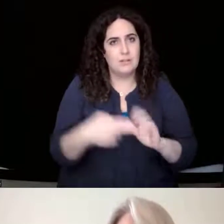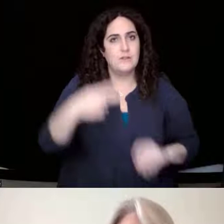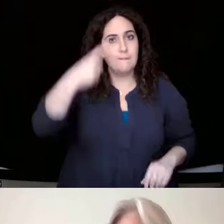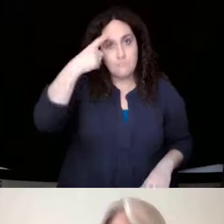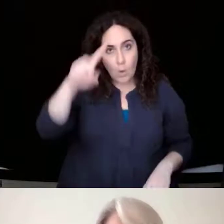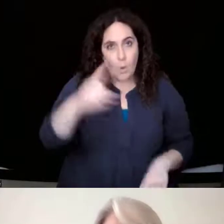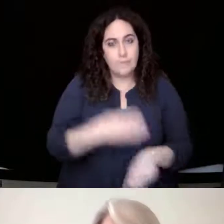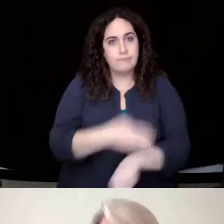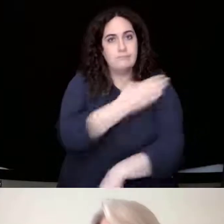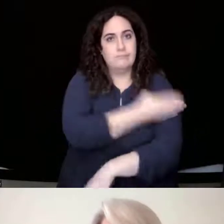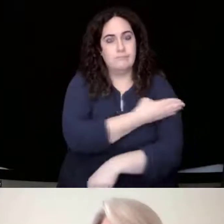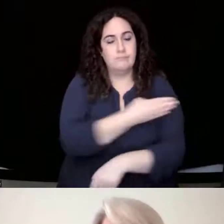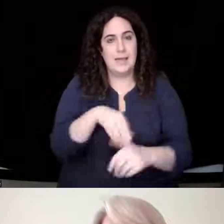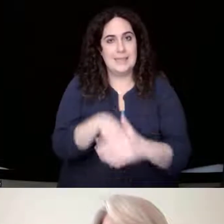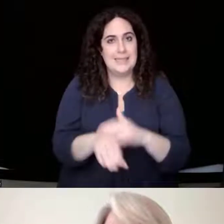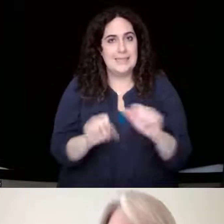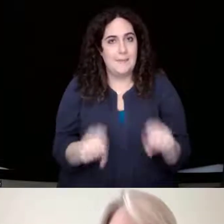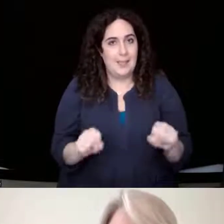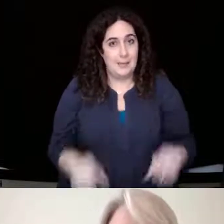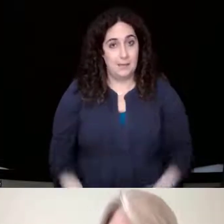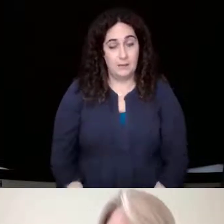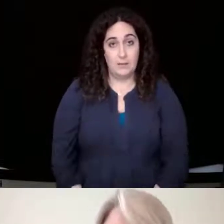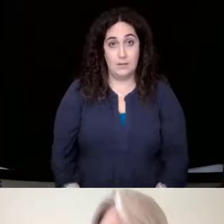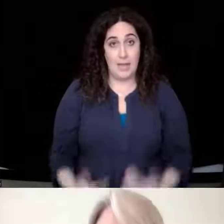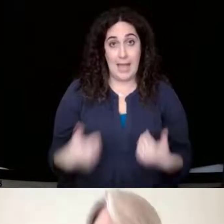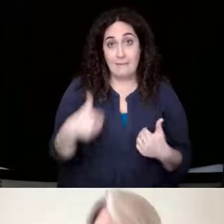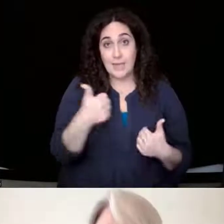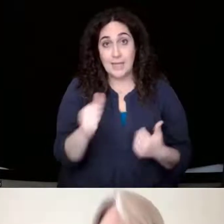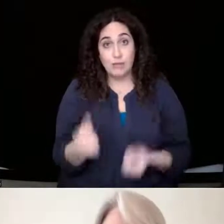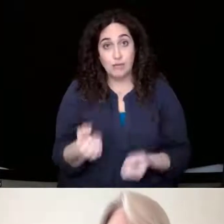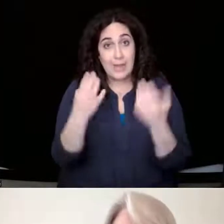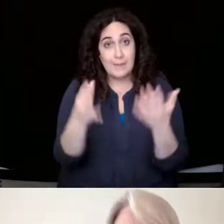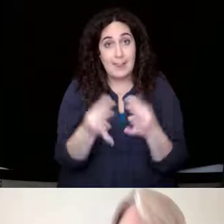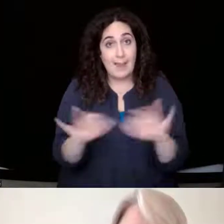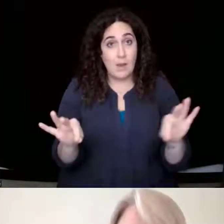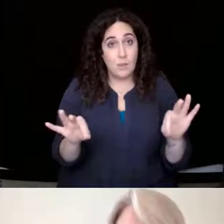is some common language that is included to ensure